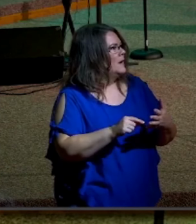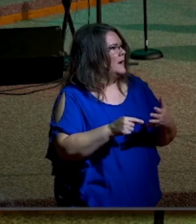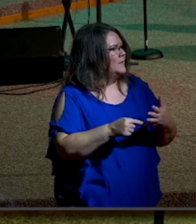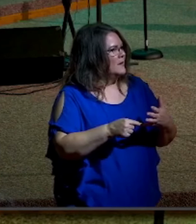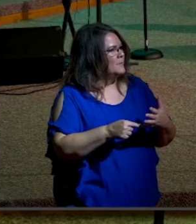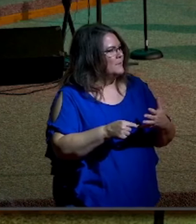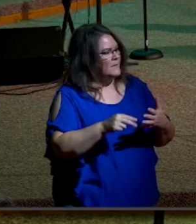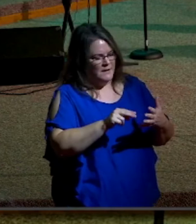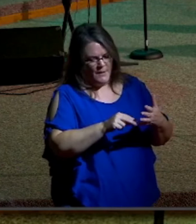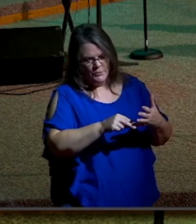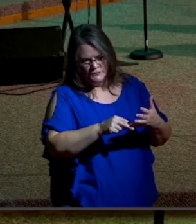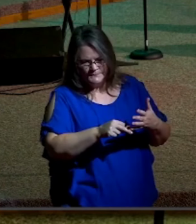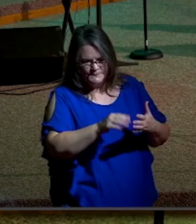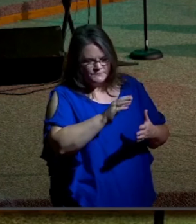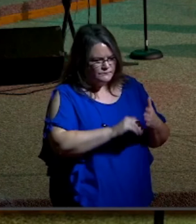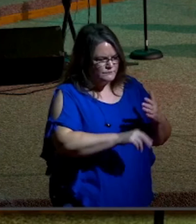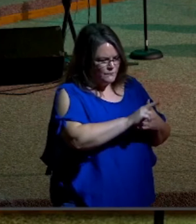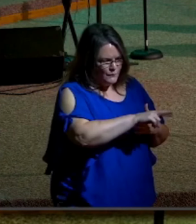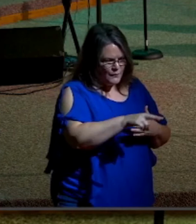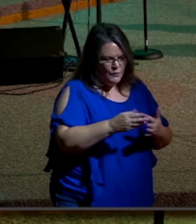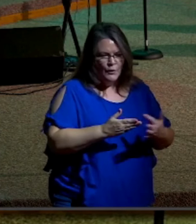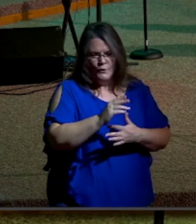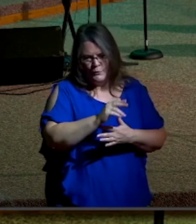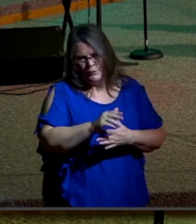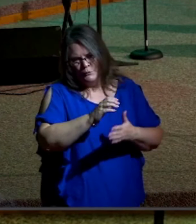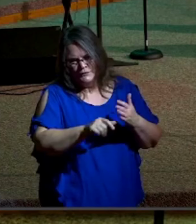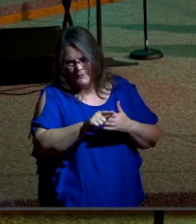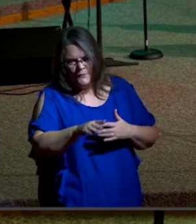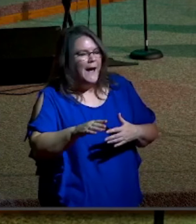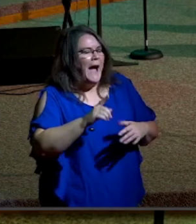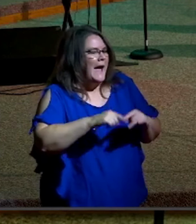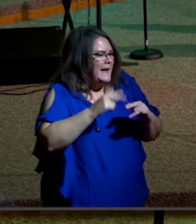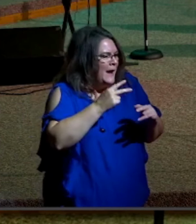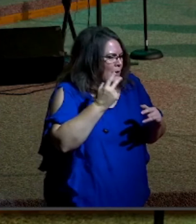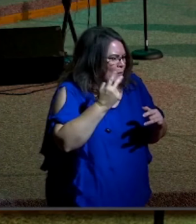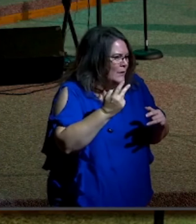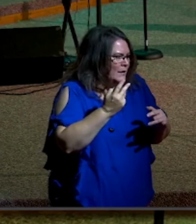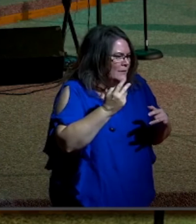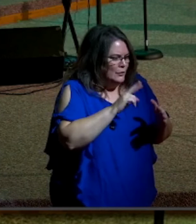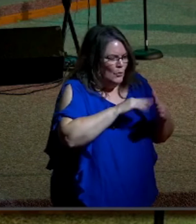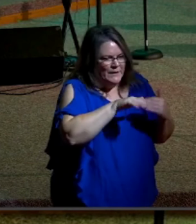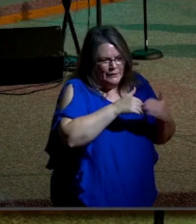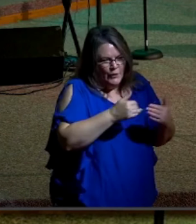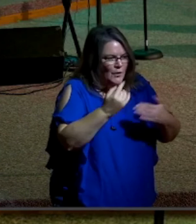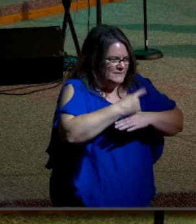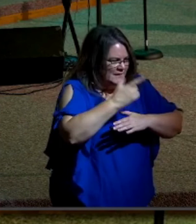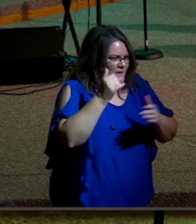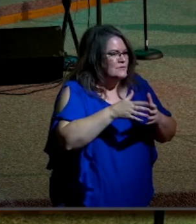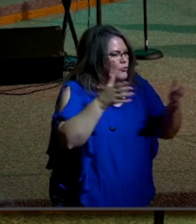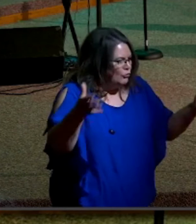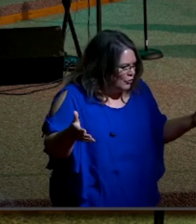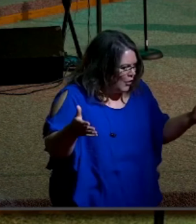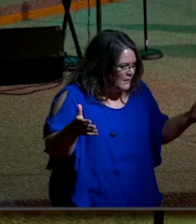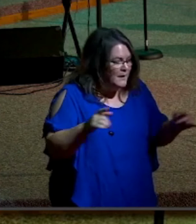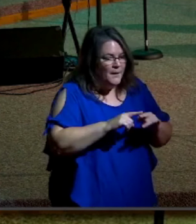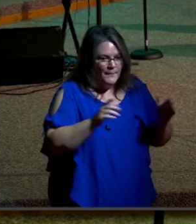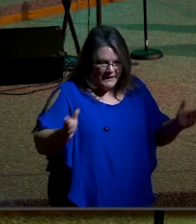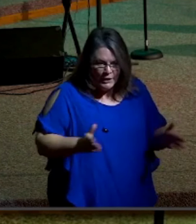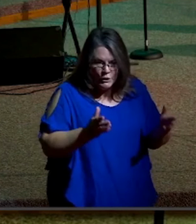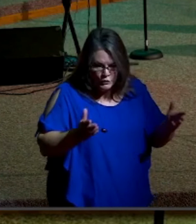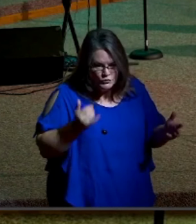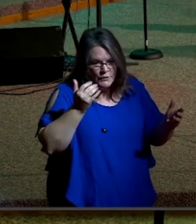24. And I'm not going to be able to read it all today because it does cover so much text. So I would encourage you, if you want to go home and